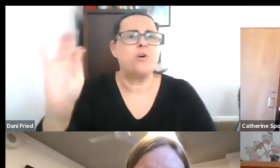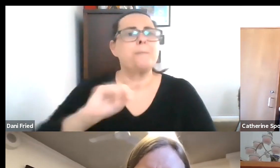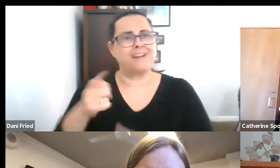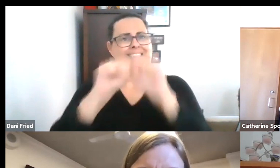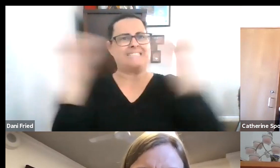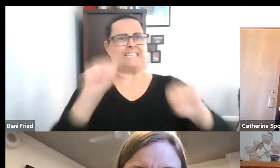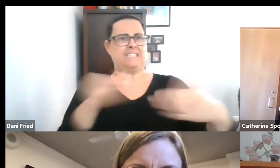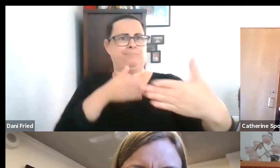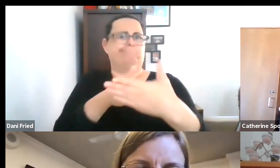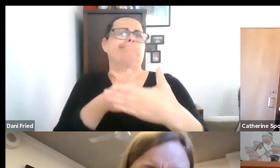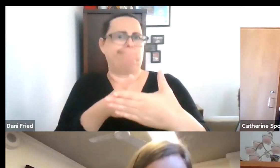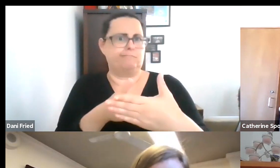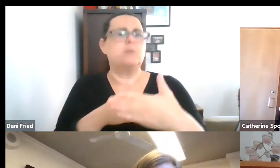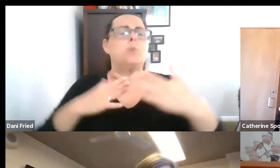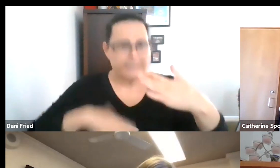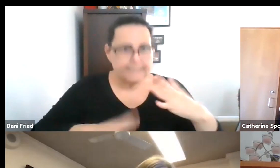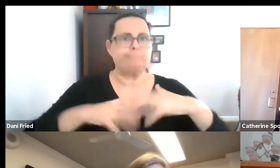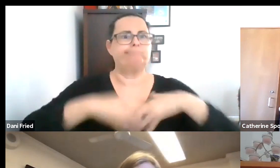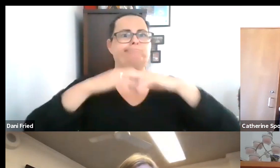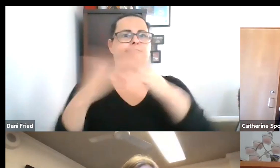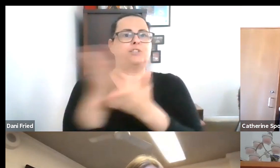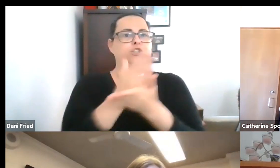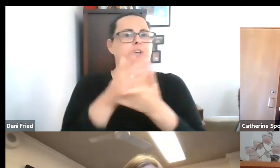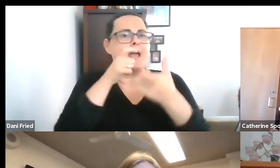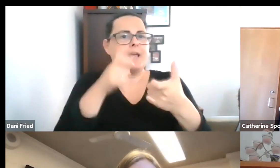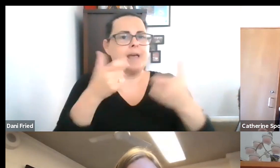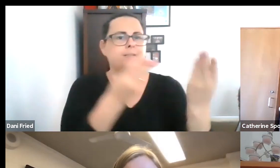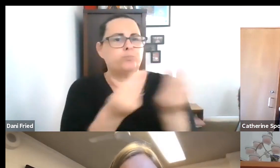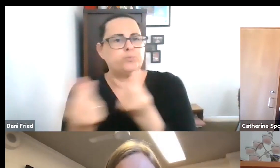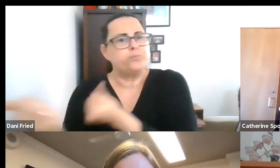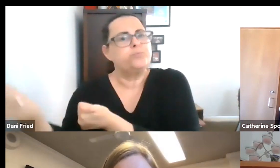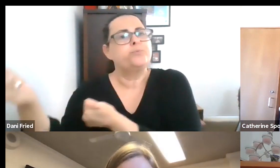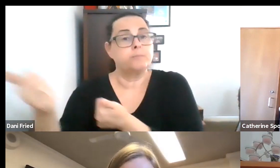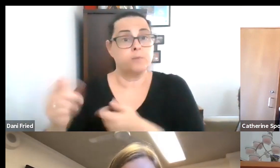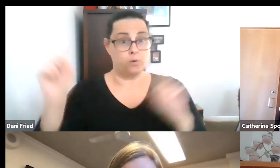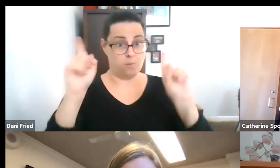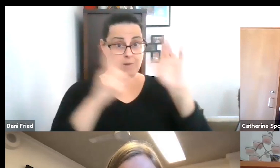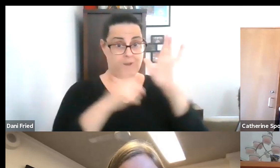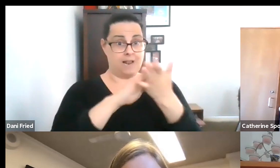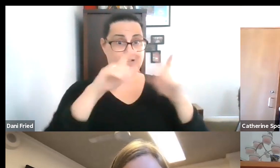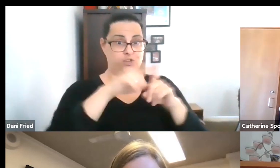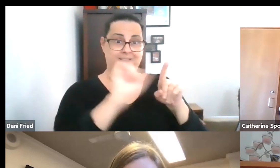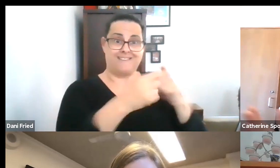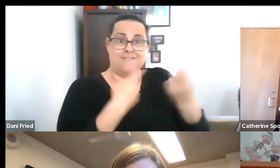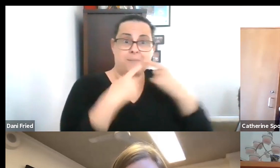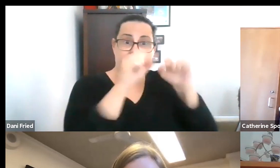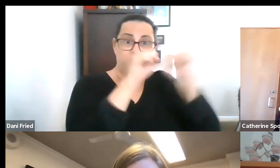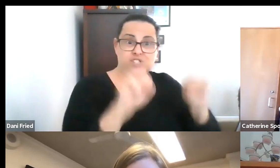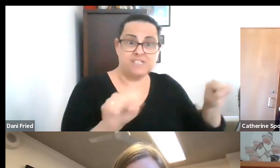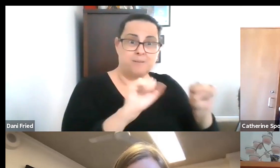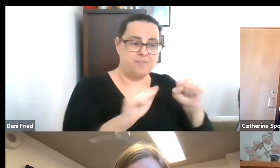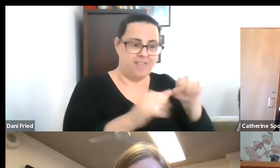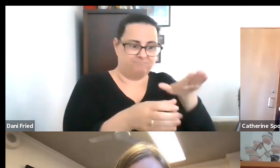that needs to be set up to enable shared care. So currently the LHD's information systems and records are